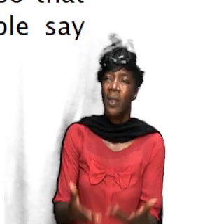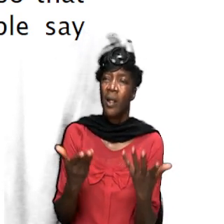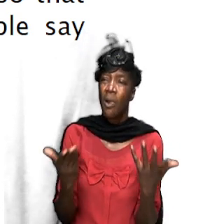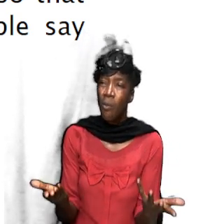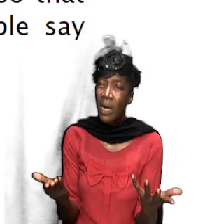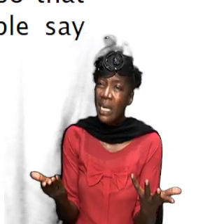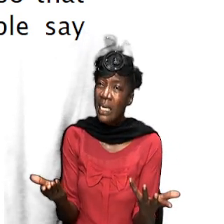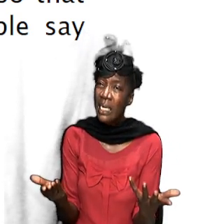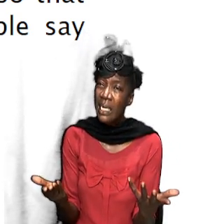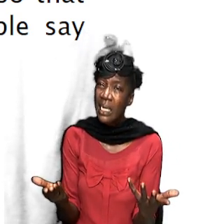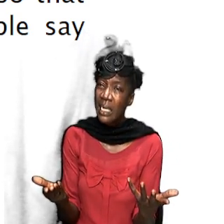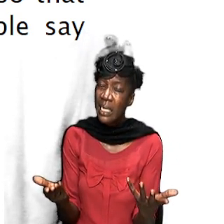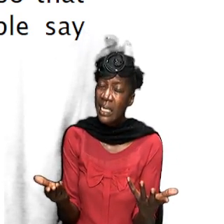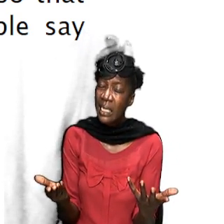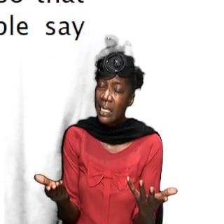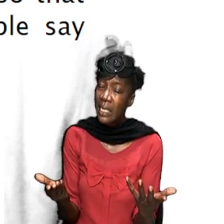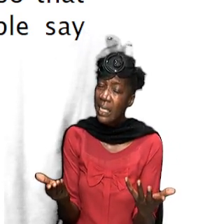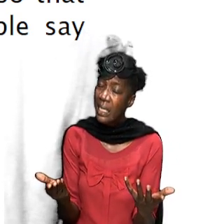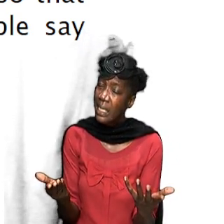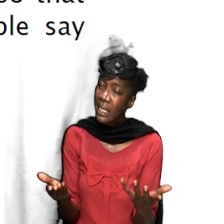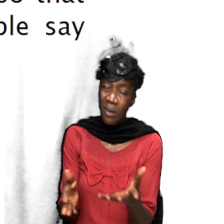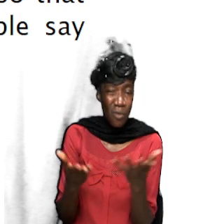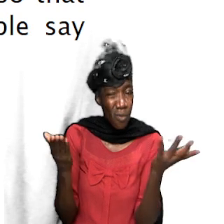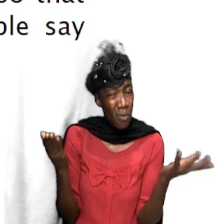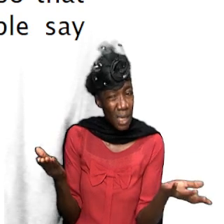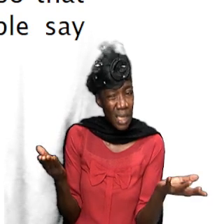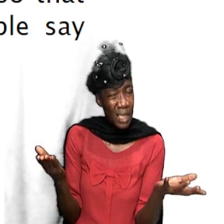What could have been in the heart of the people